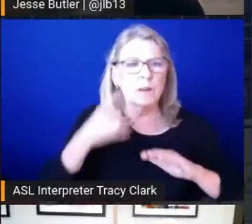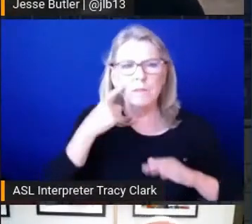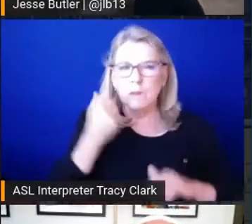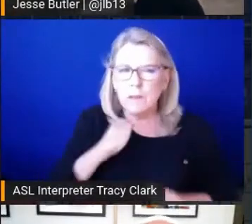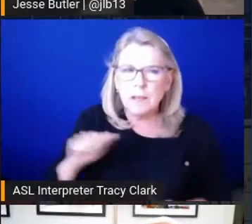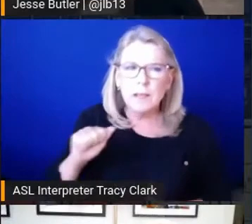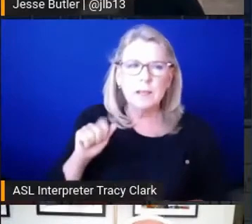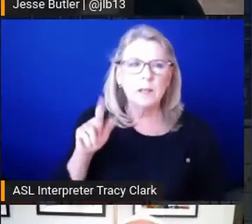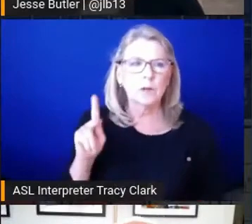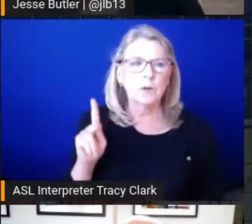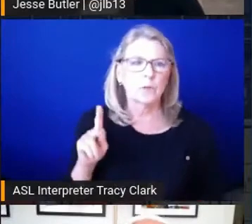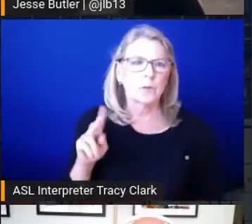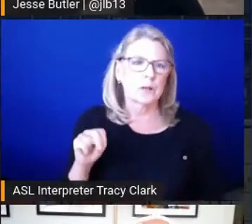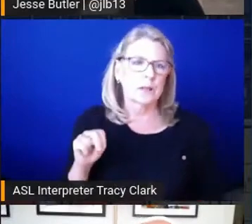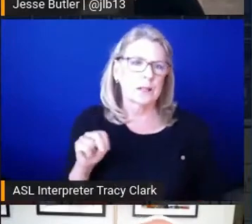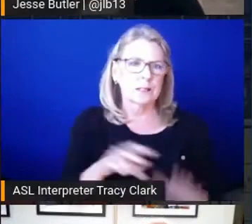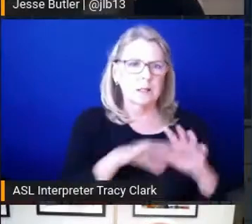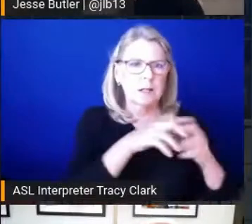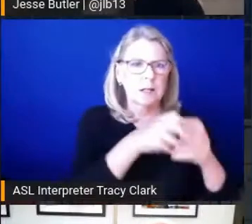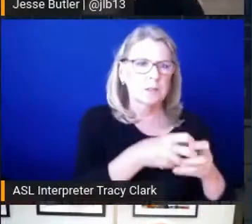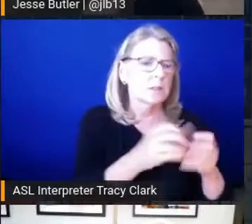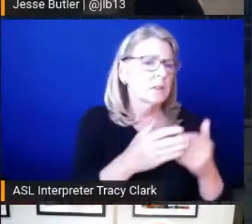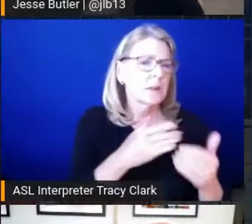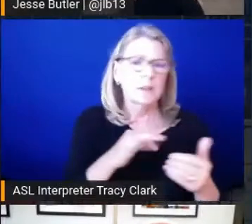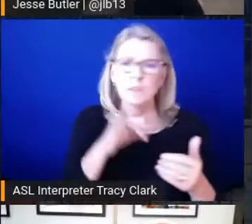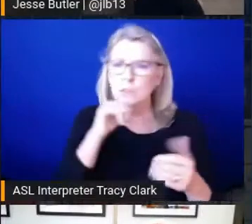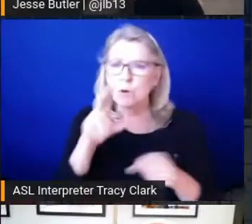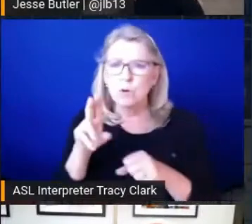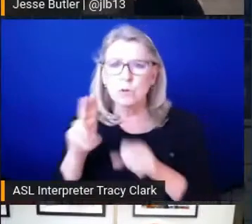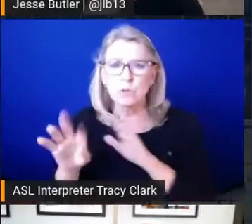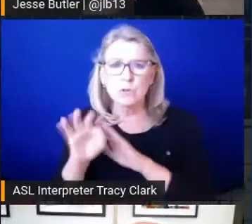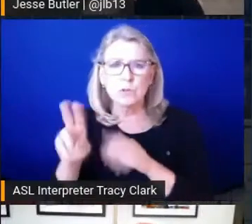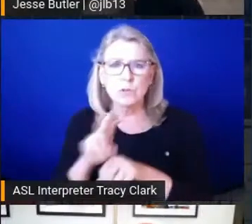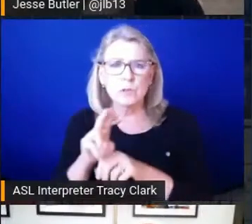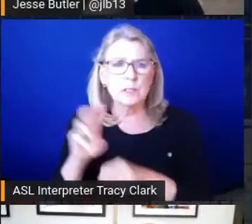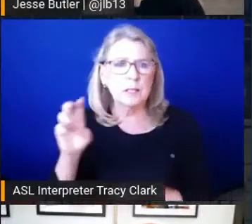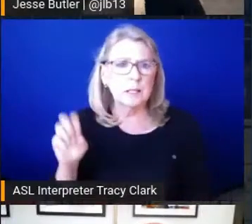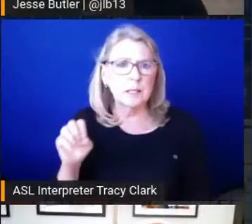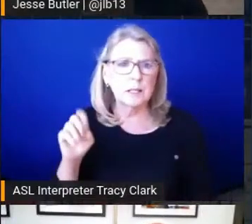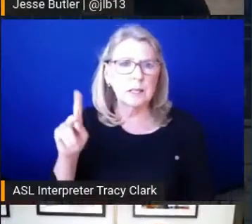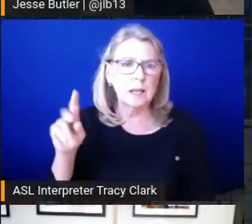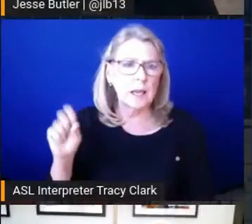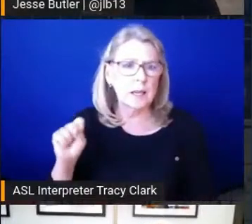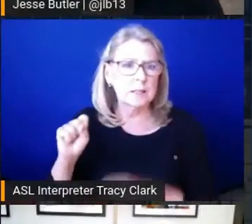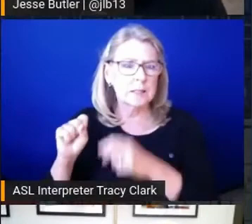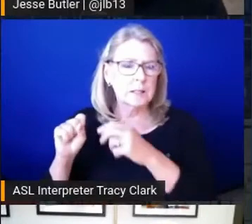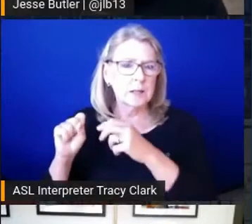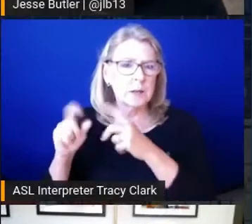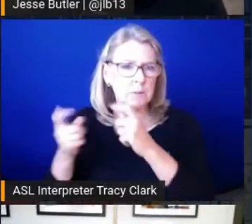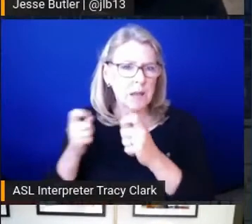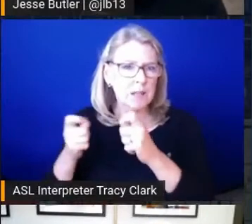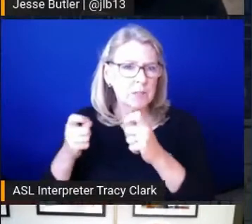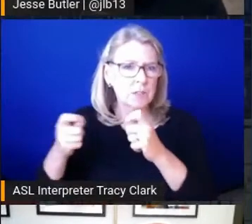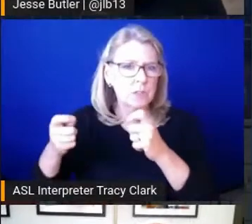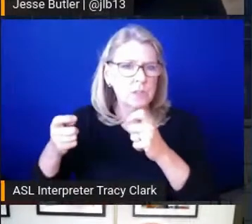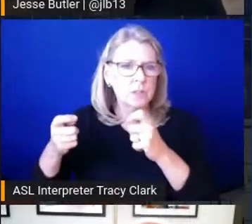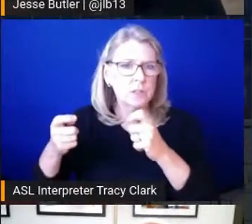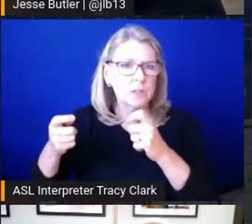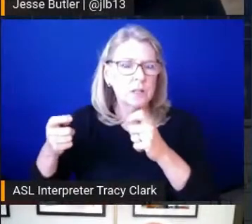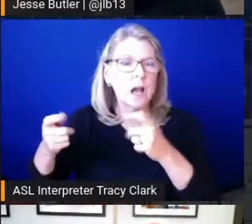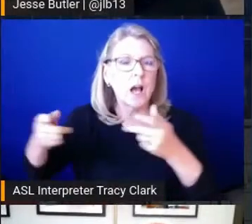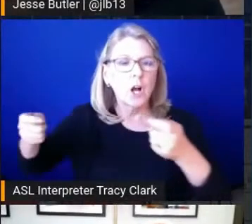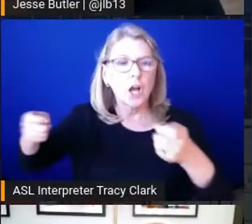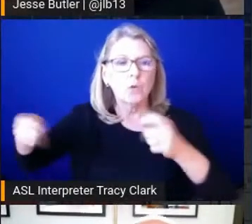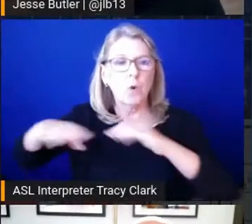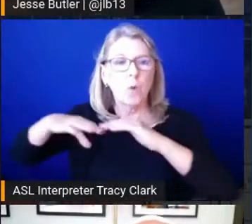the EKS managed control plane and all that, you can use and install an ACK service controller in any